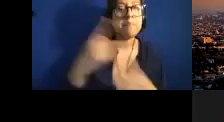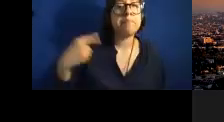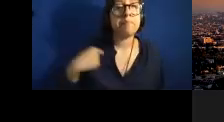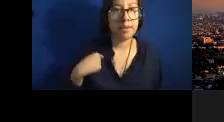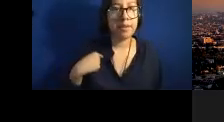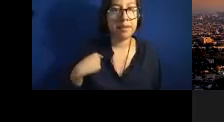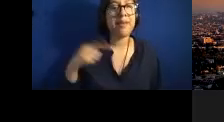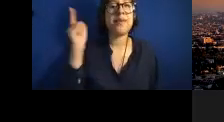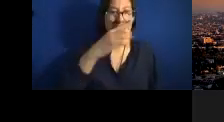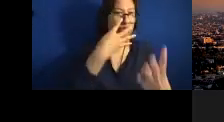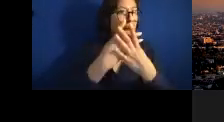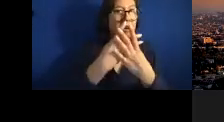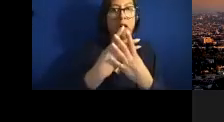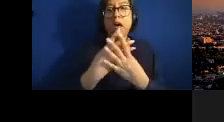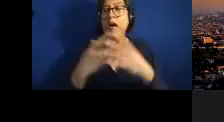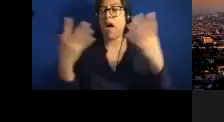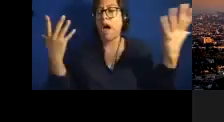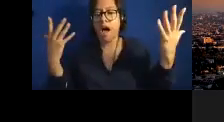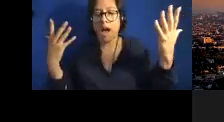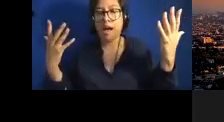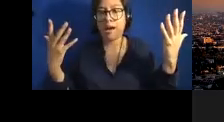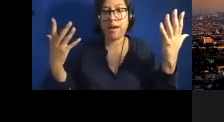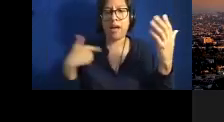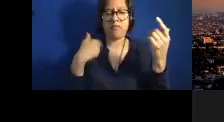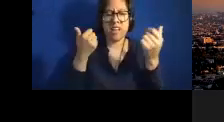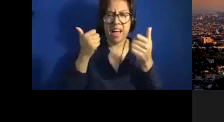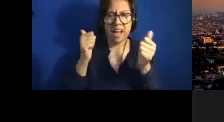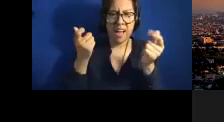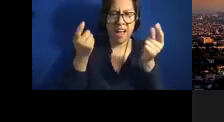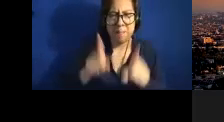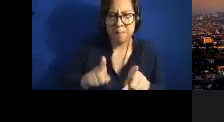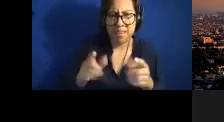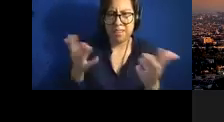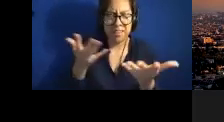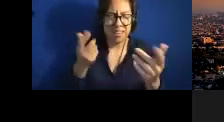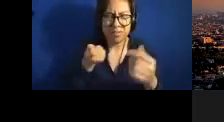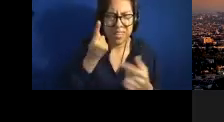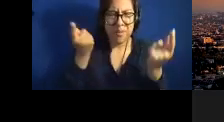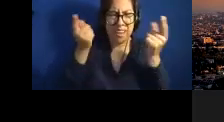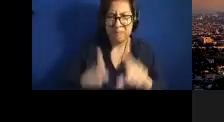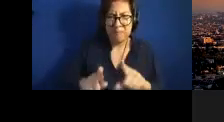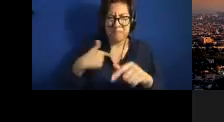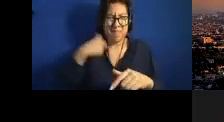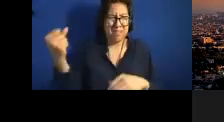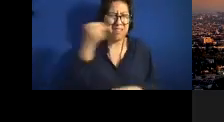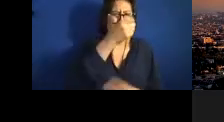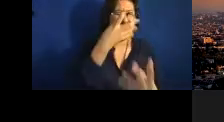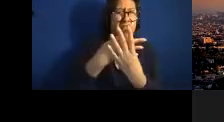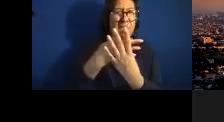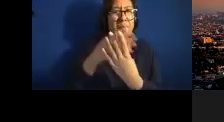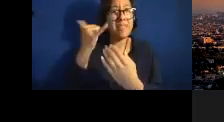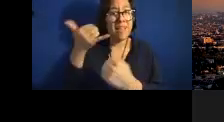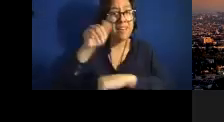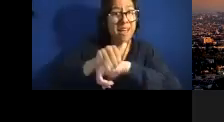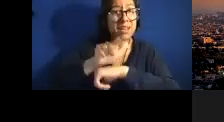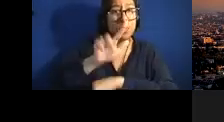night, like I didn't have the political framework I have now, but trying to deconstruct and really understand what had happened. But that night and that 24 hours